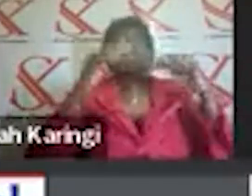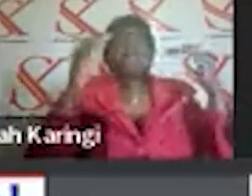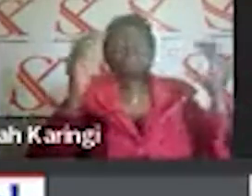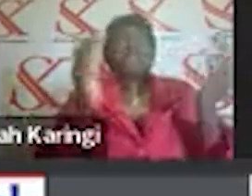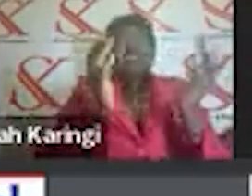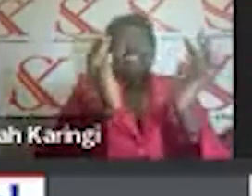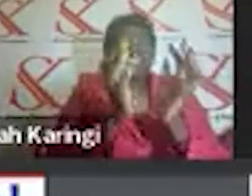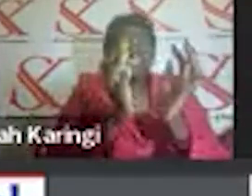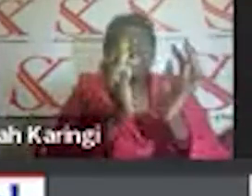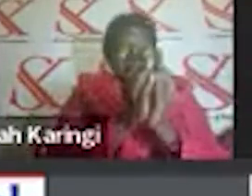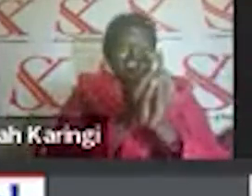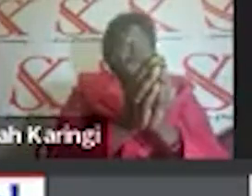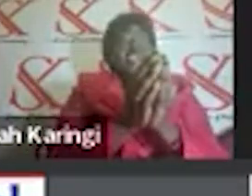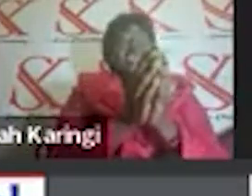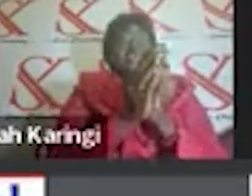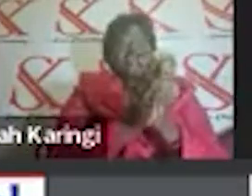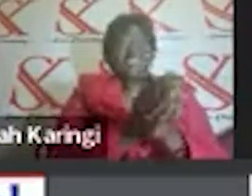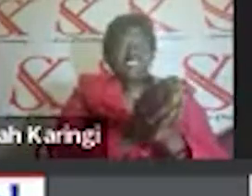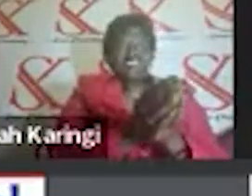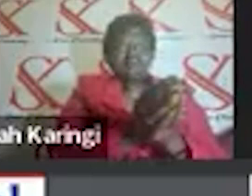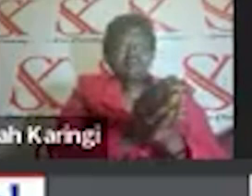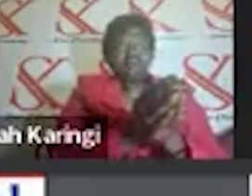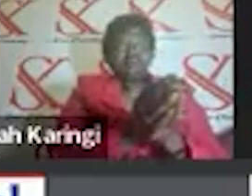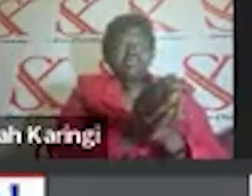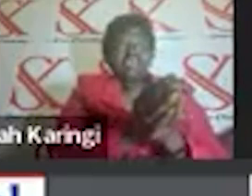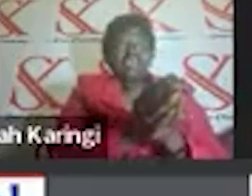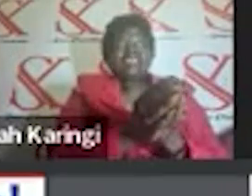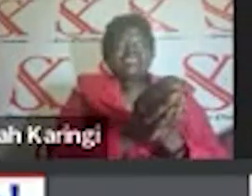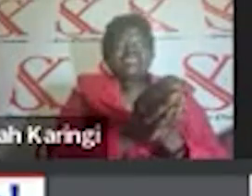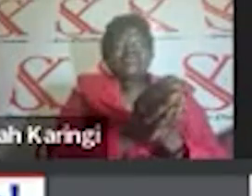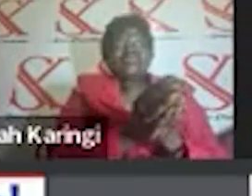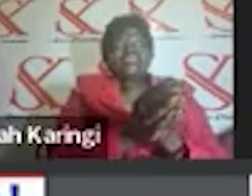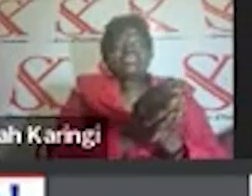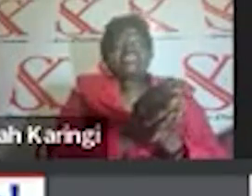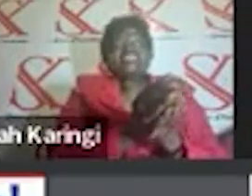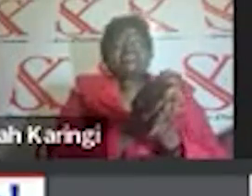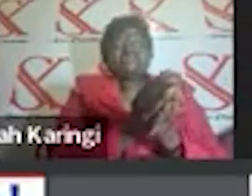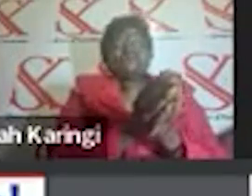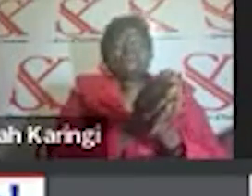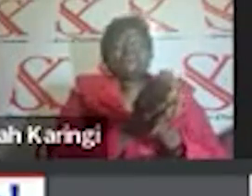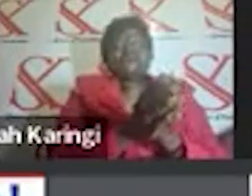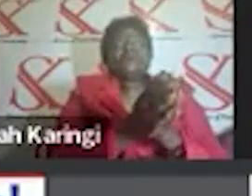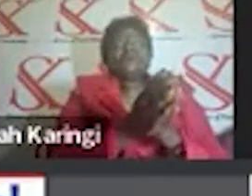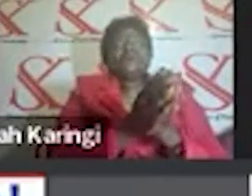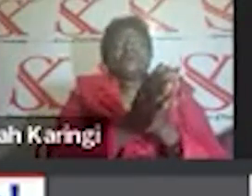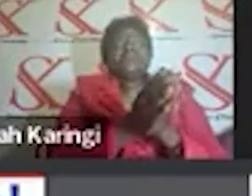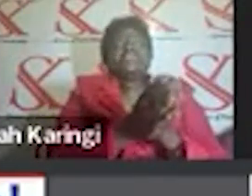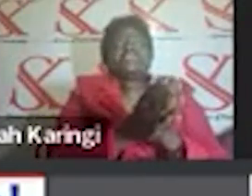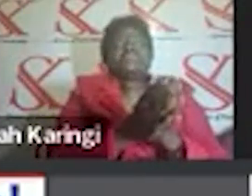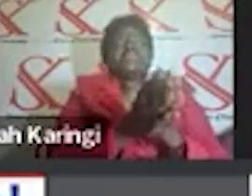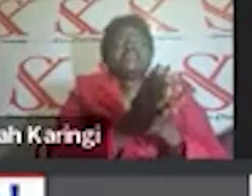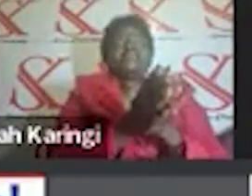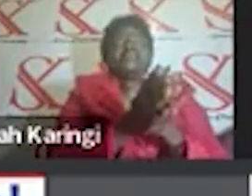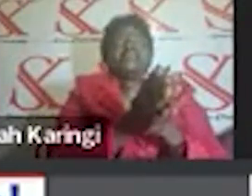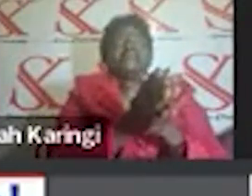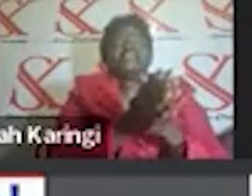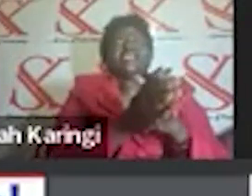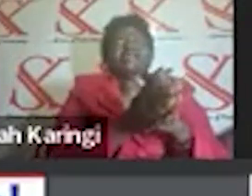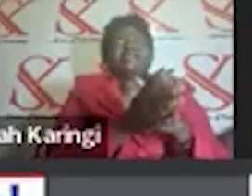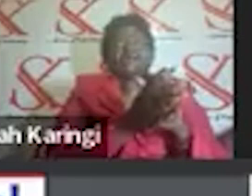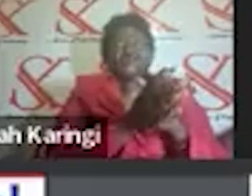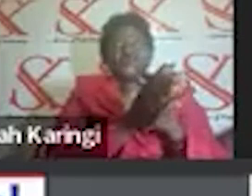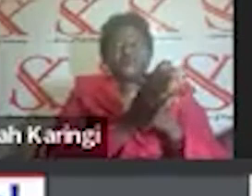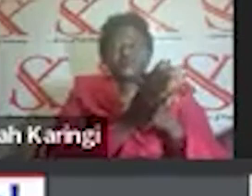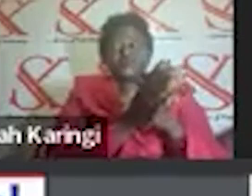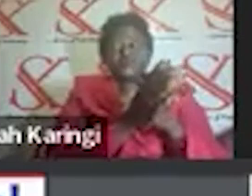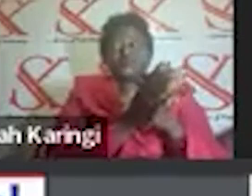that, of course, being in Kenya, we are advantaged. And then she also said that it is the most stable country when it